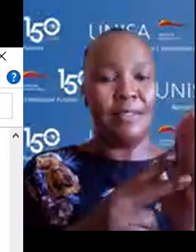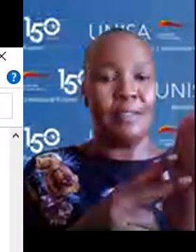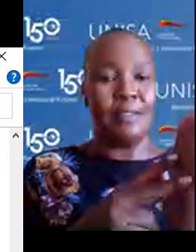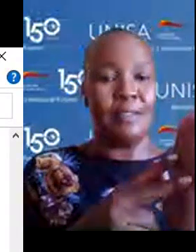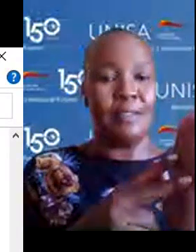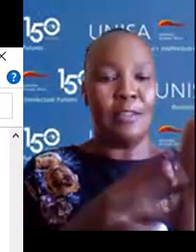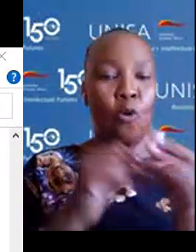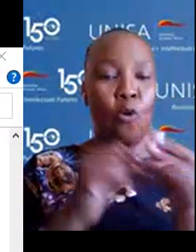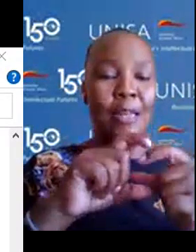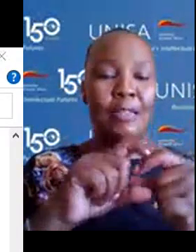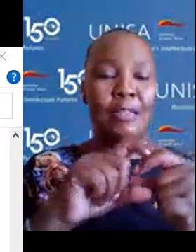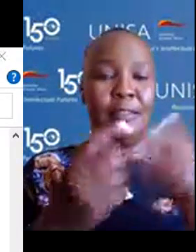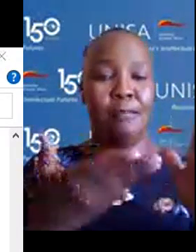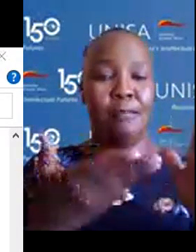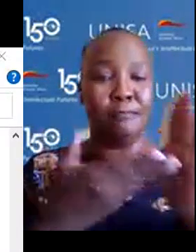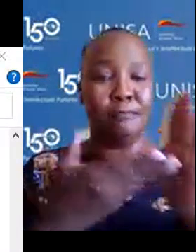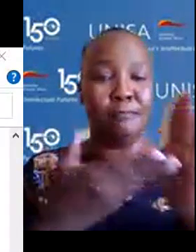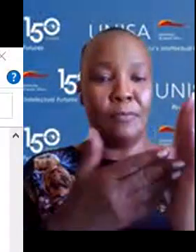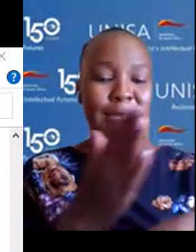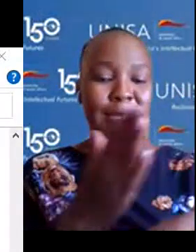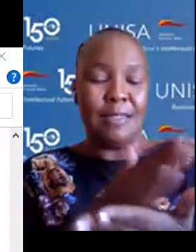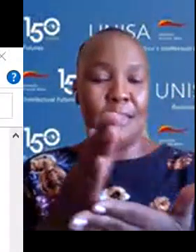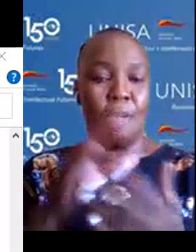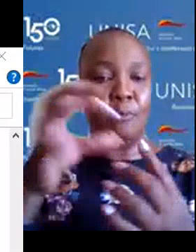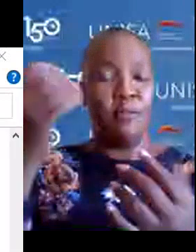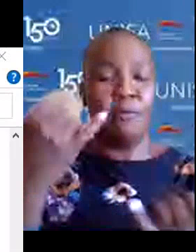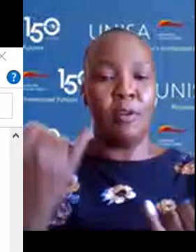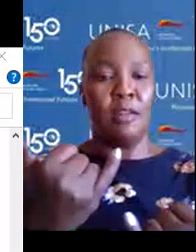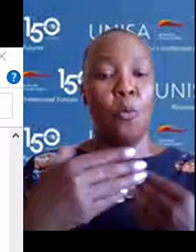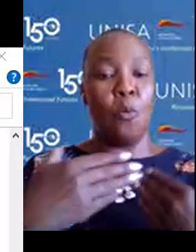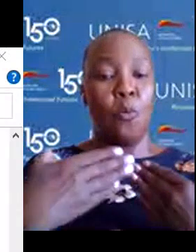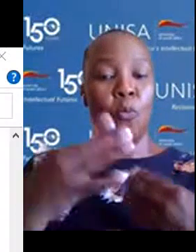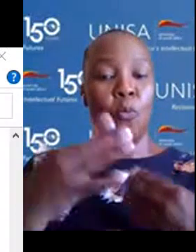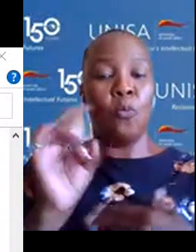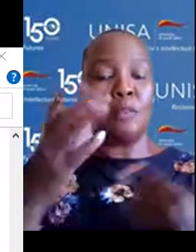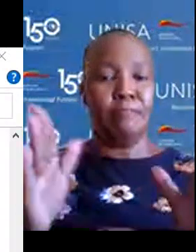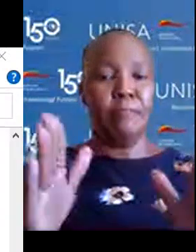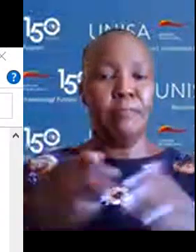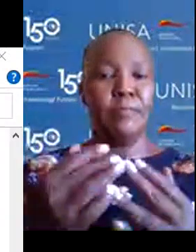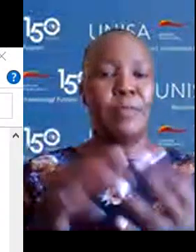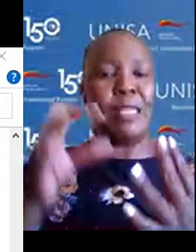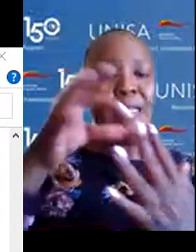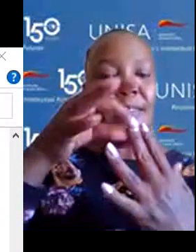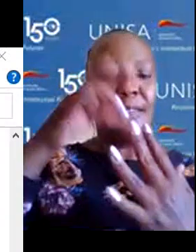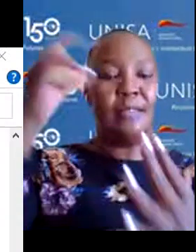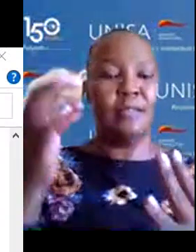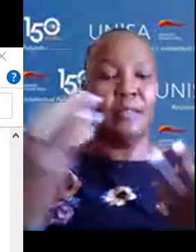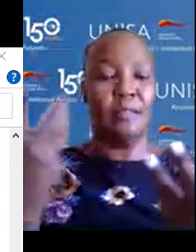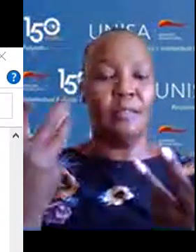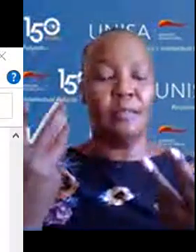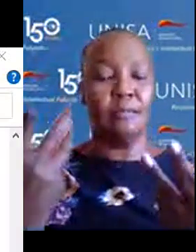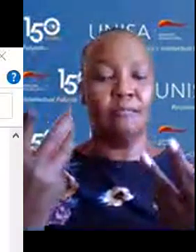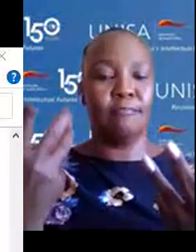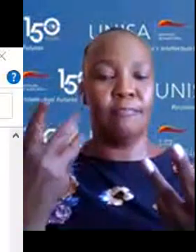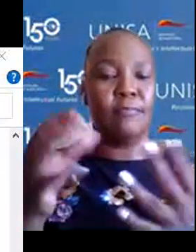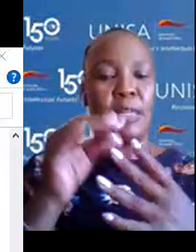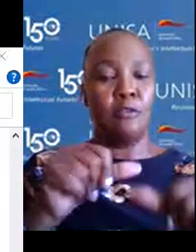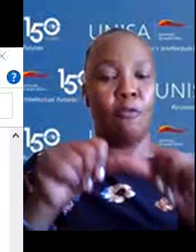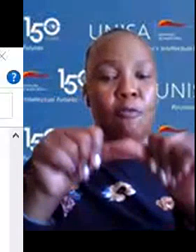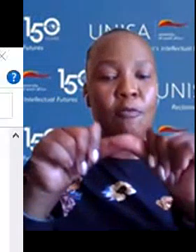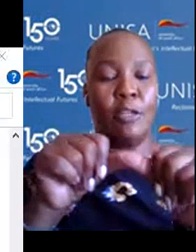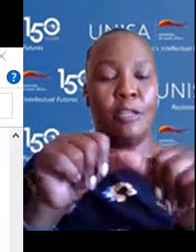say share option for now. Once it opens, select, in this case, I'm just going to follow the